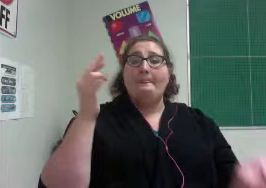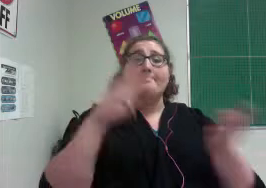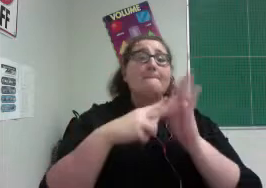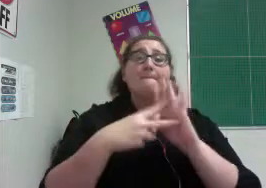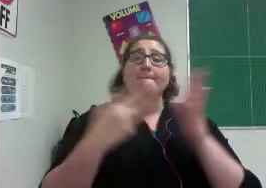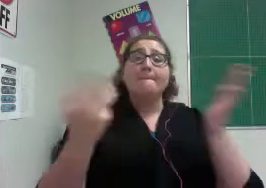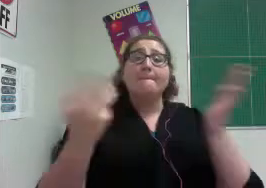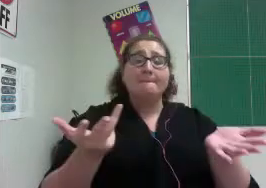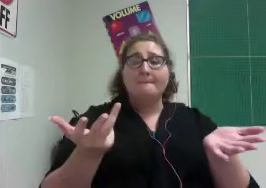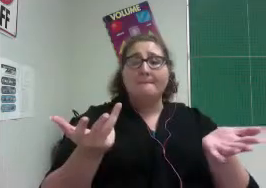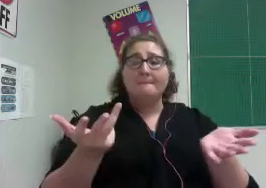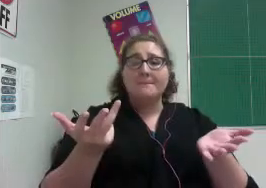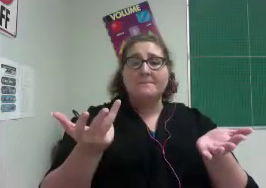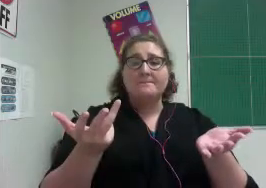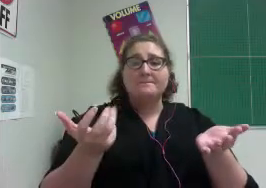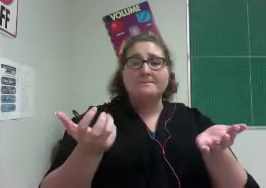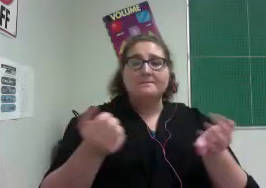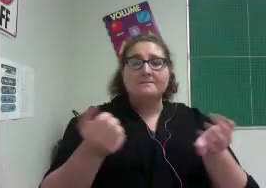Conditional statements.